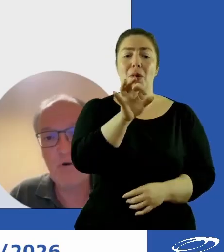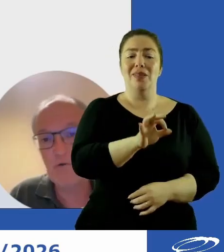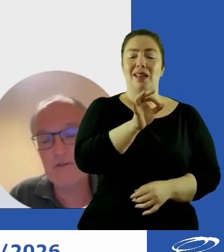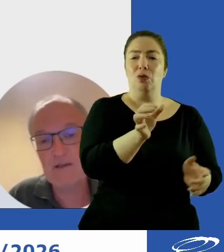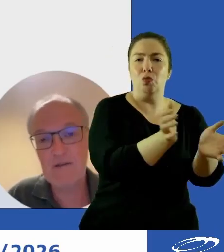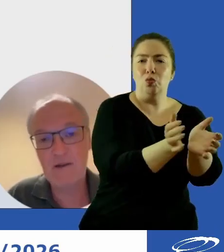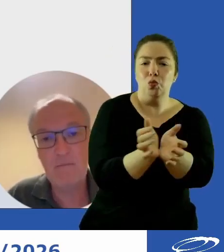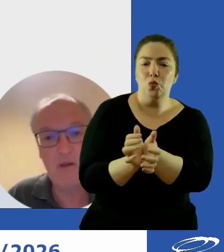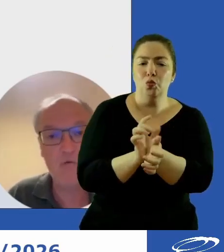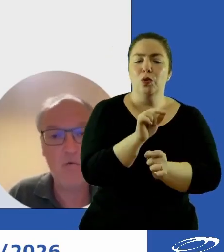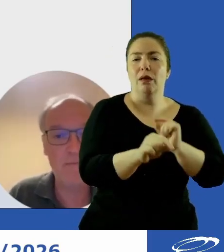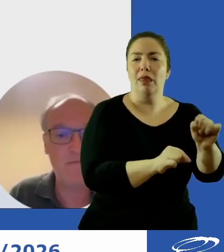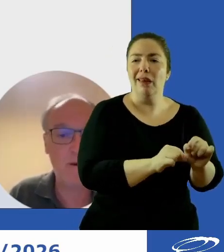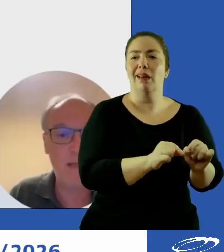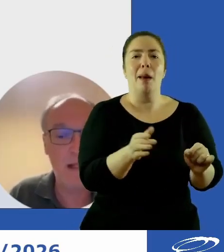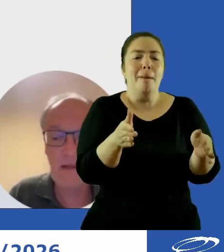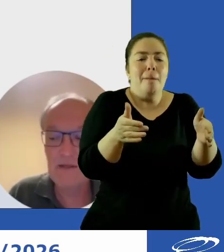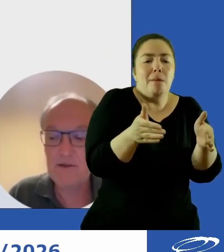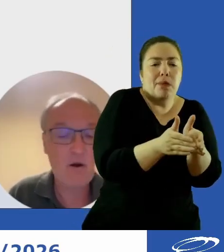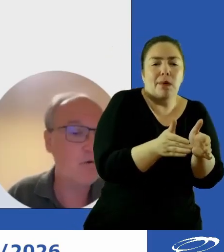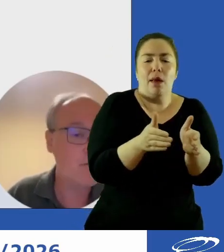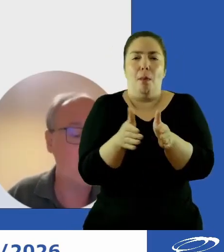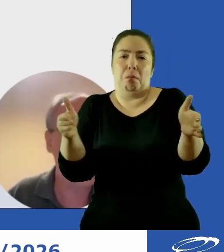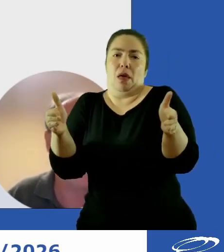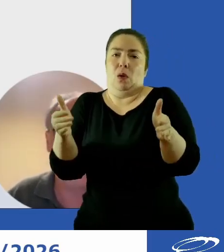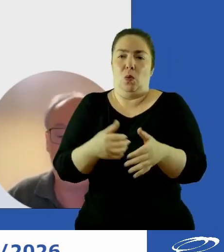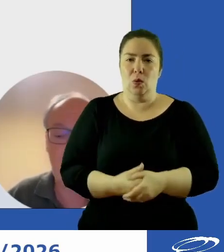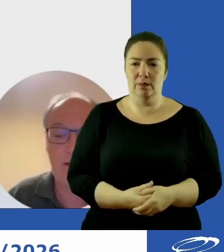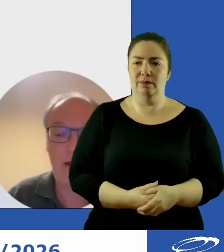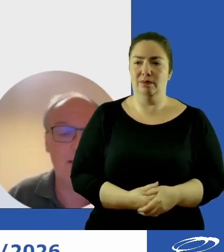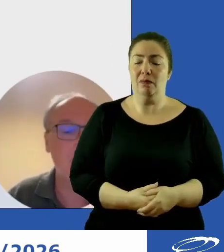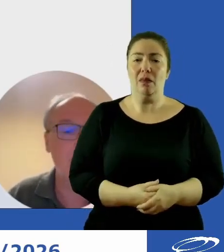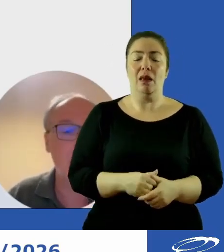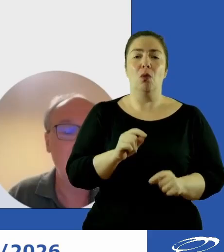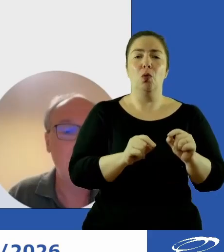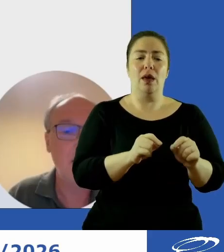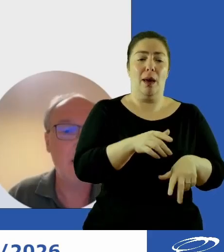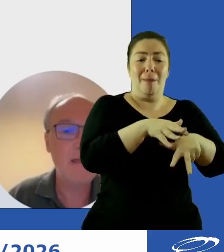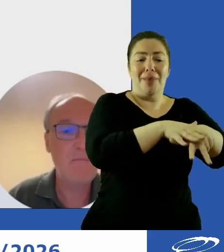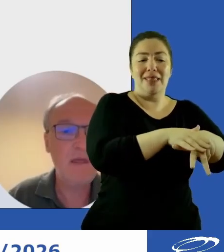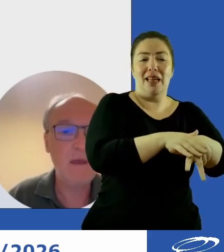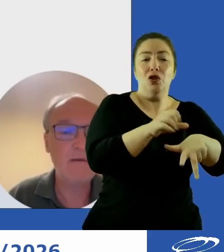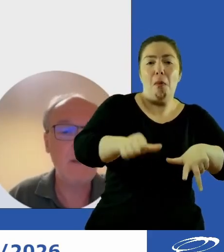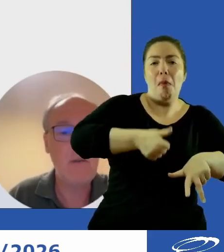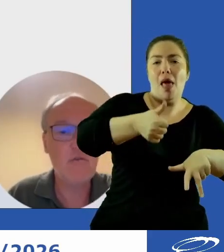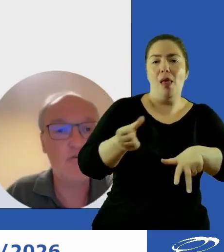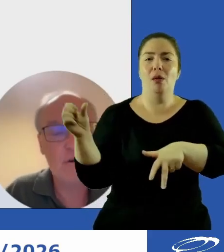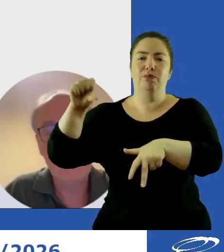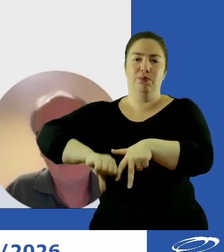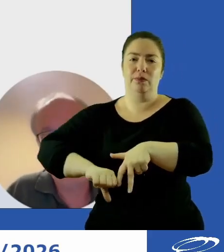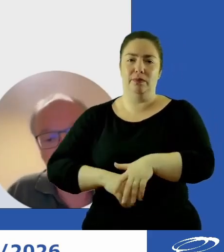or 16 micrograms per ml. There are concentrations that classically can be